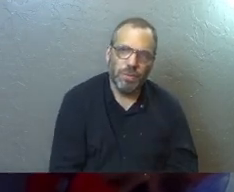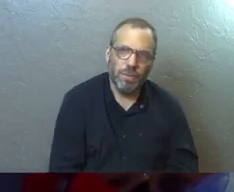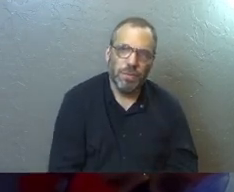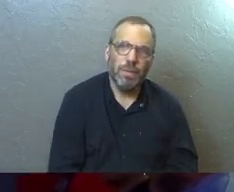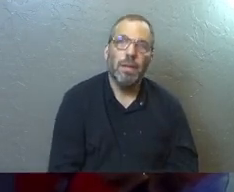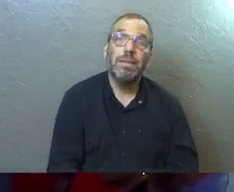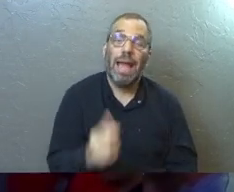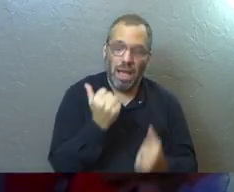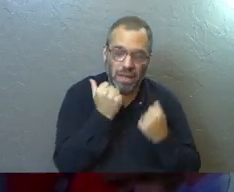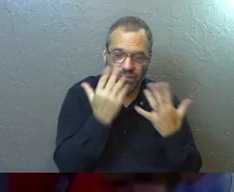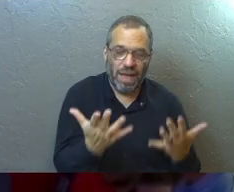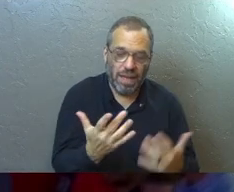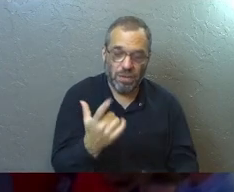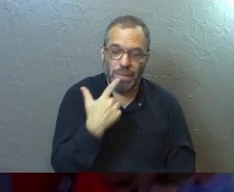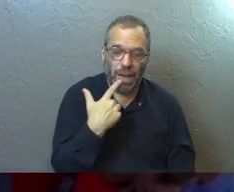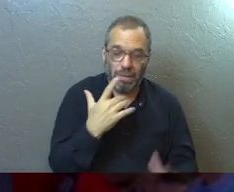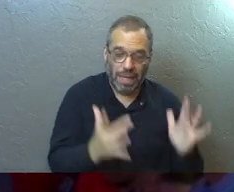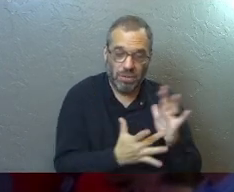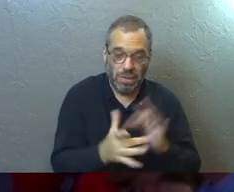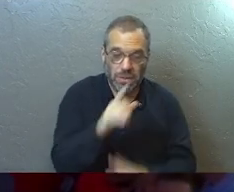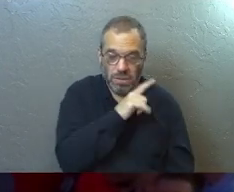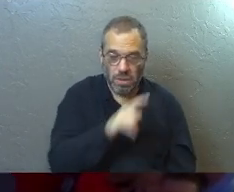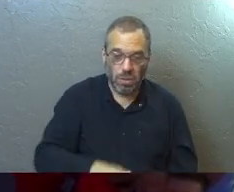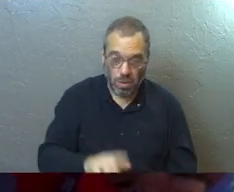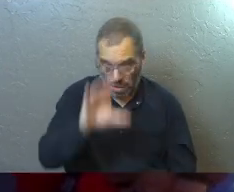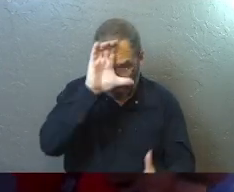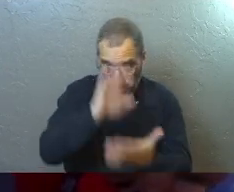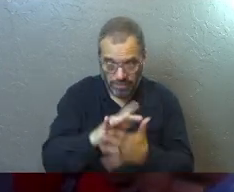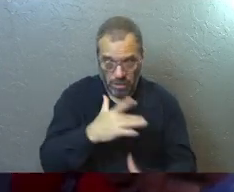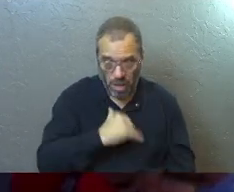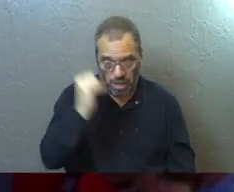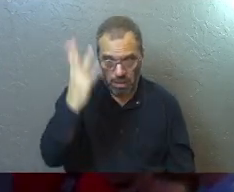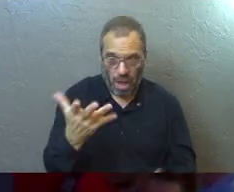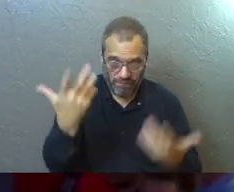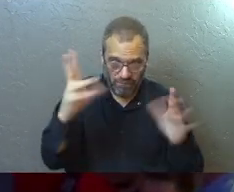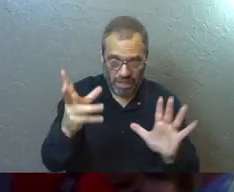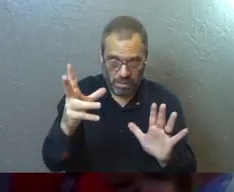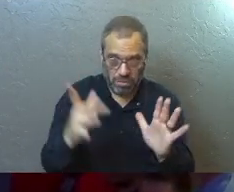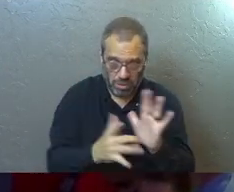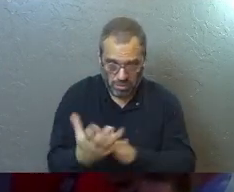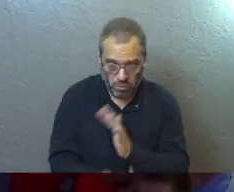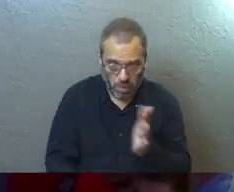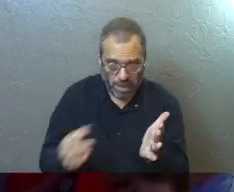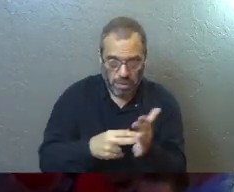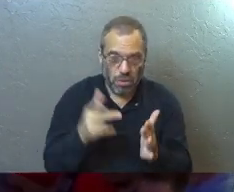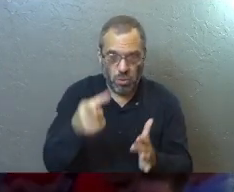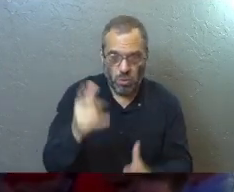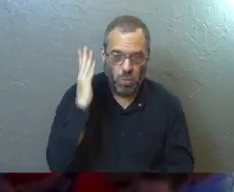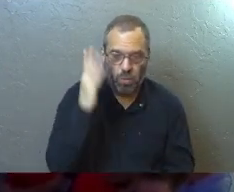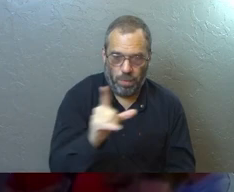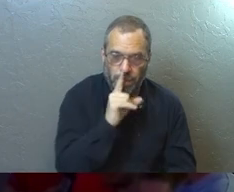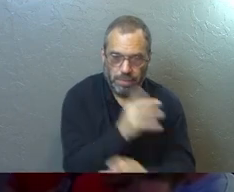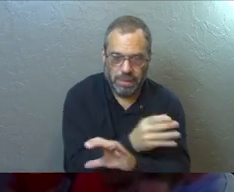That if you confess with your mouth, Jesus is Lord. If you believe in your heart that God raised him from the dead, you will be saved.